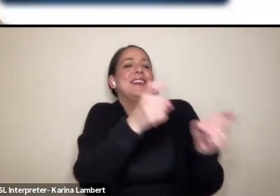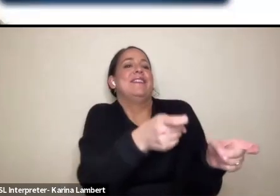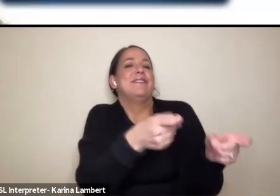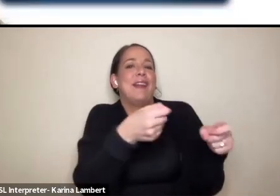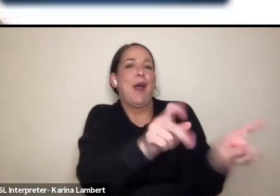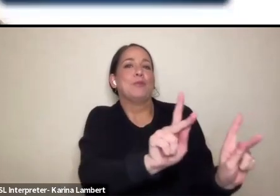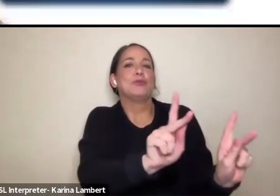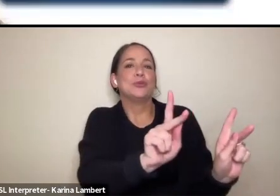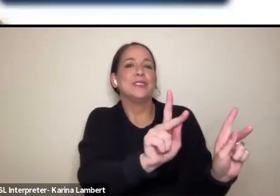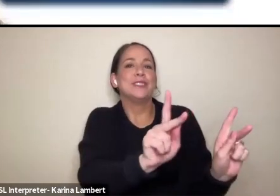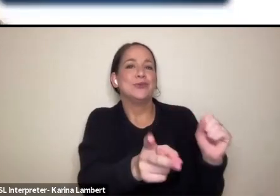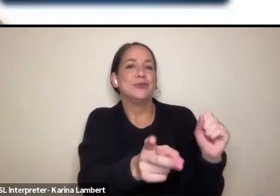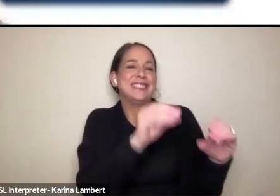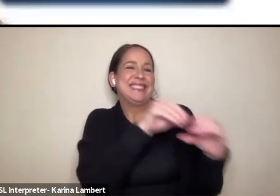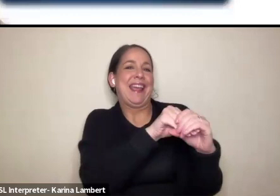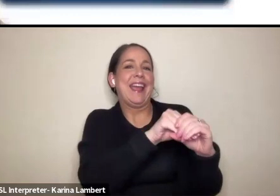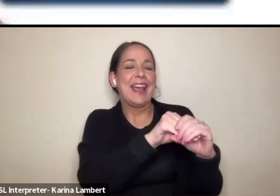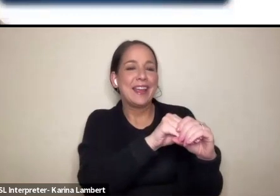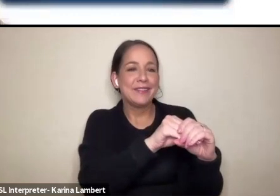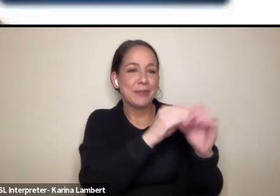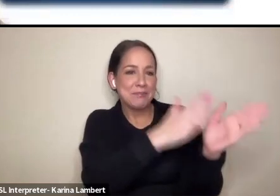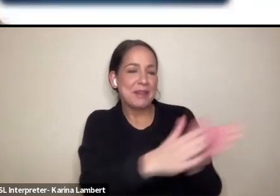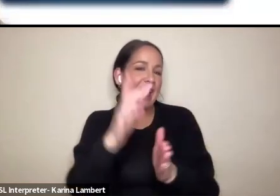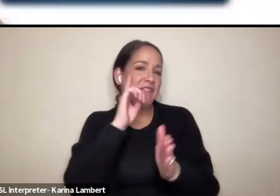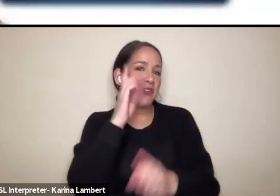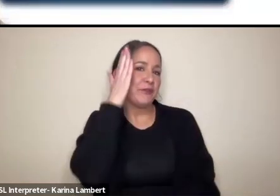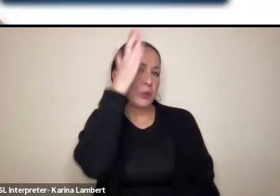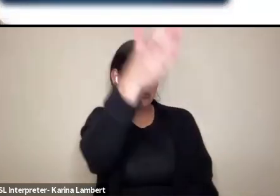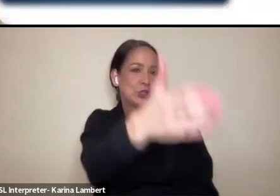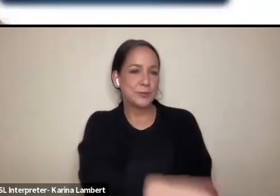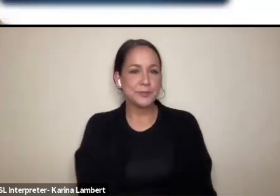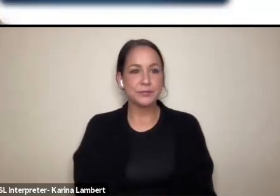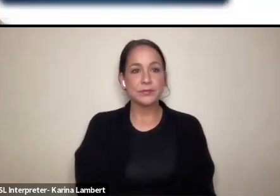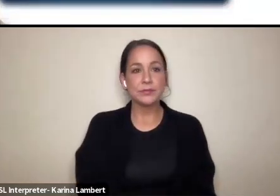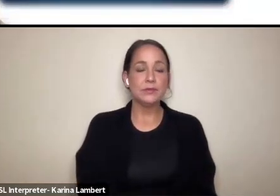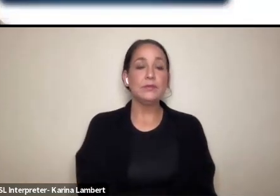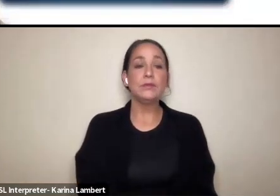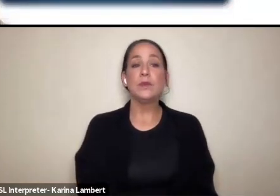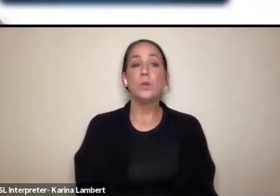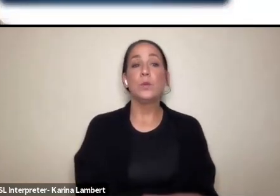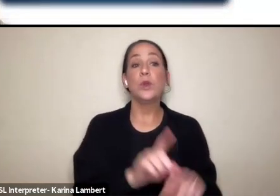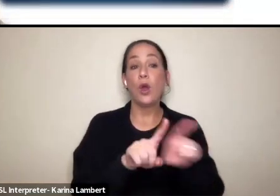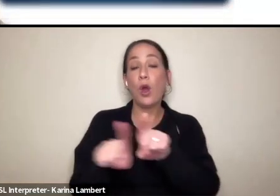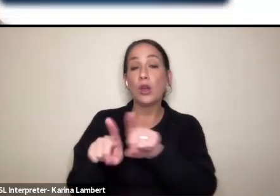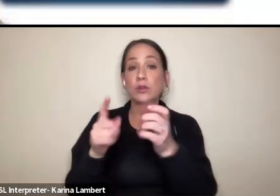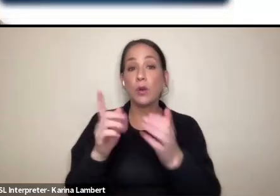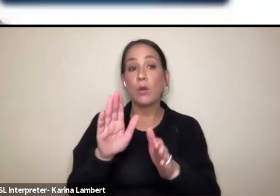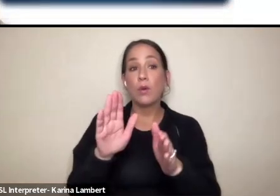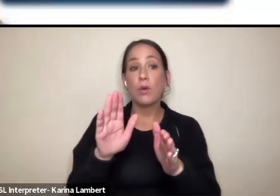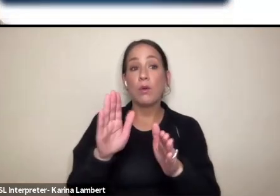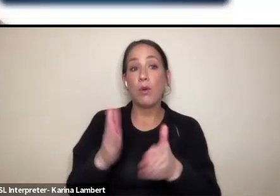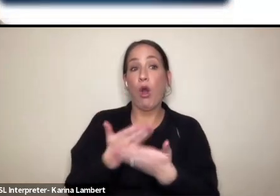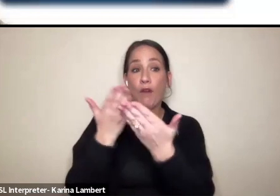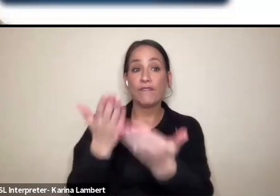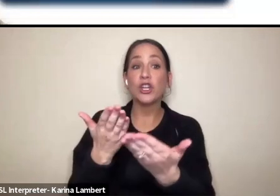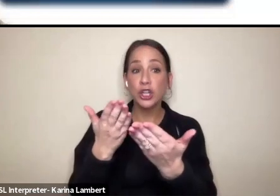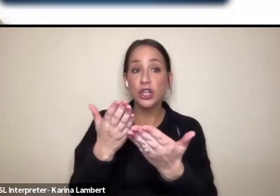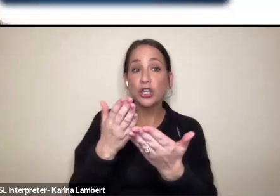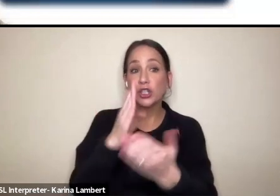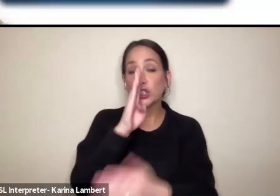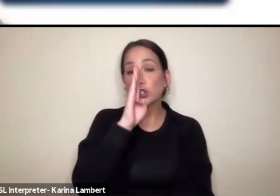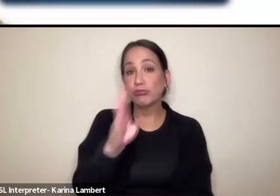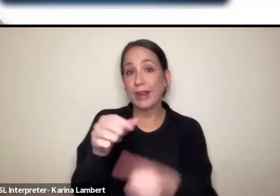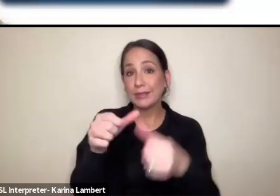to plan for their future. We do also offer direct deposit features, which is one, payroll